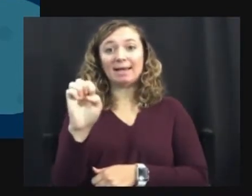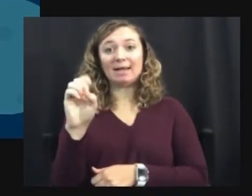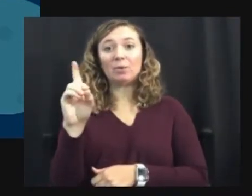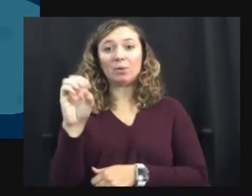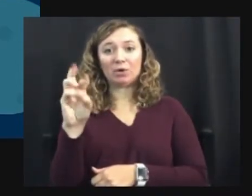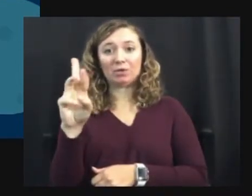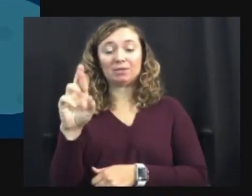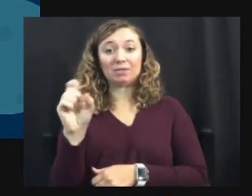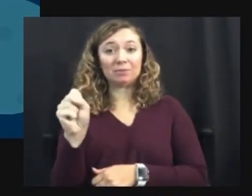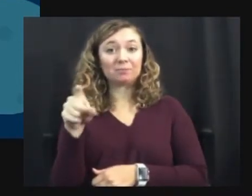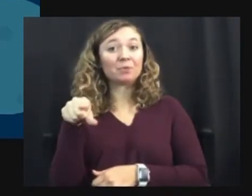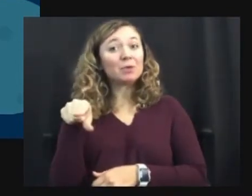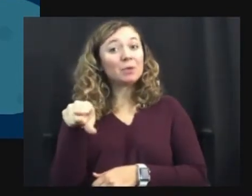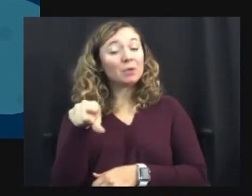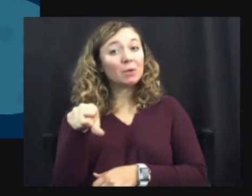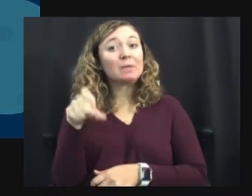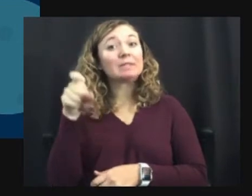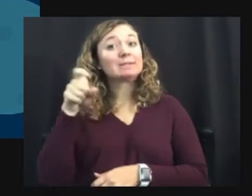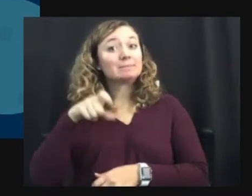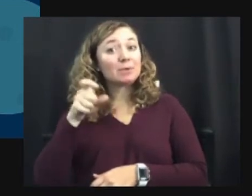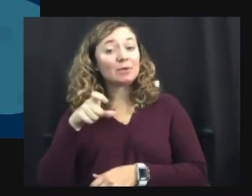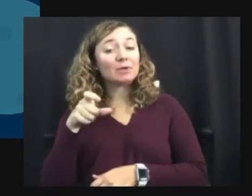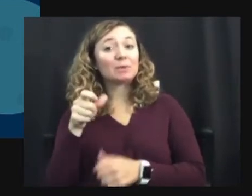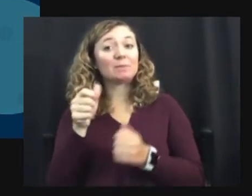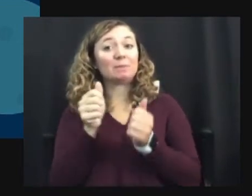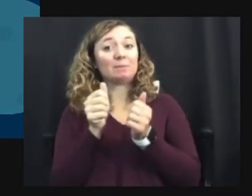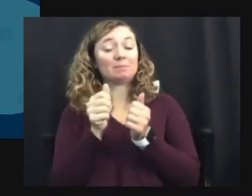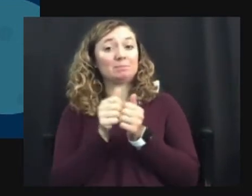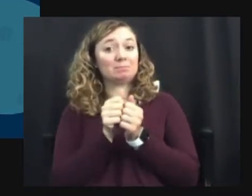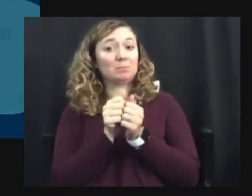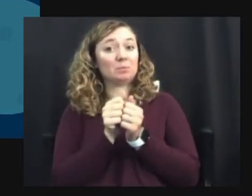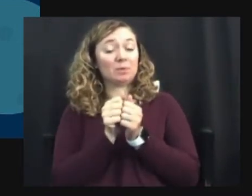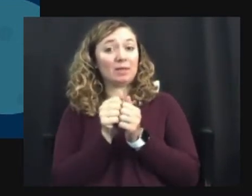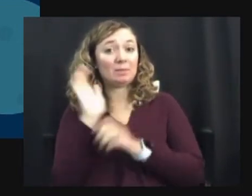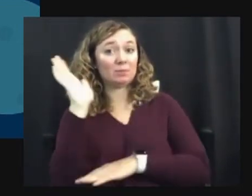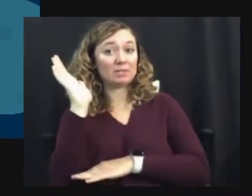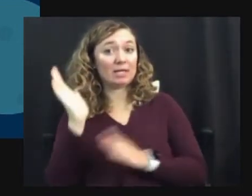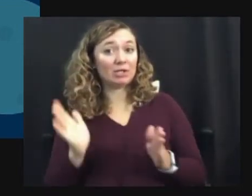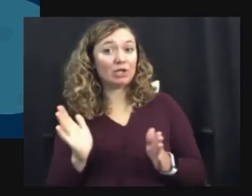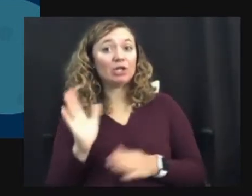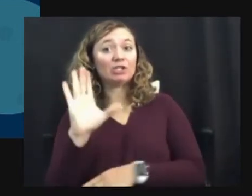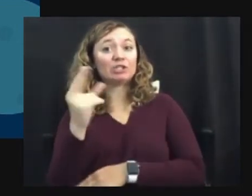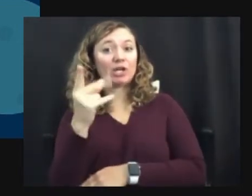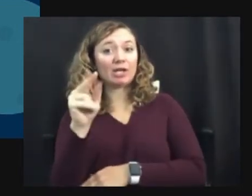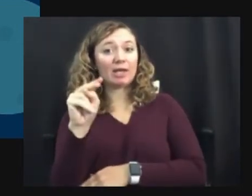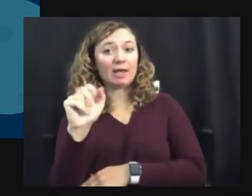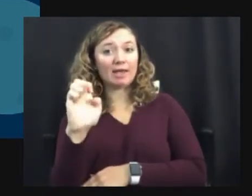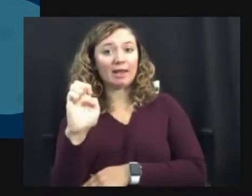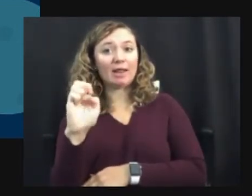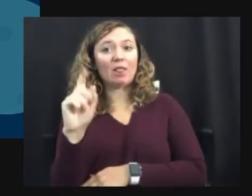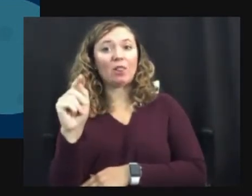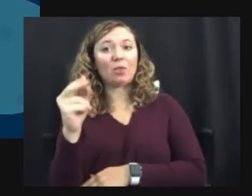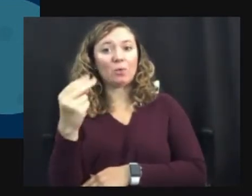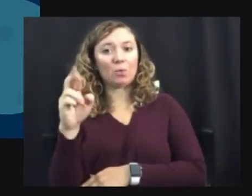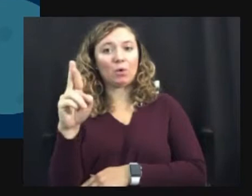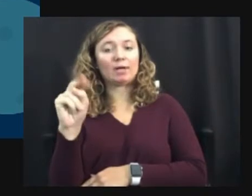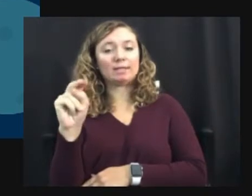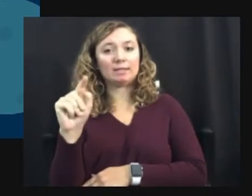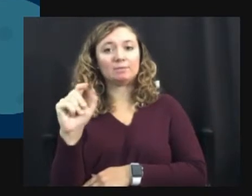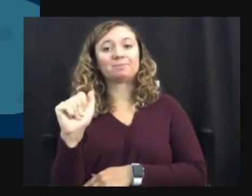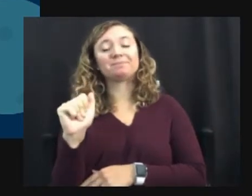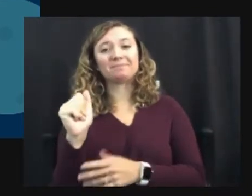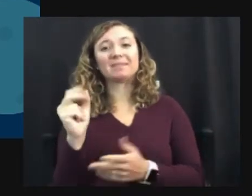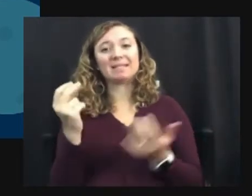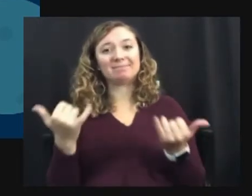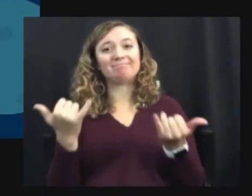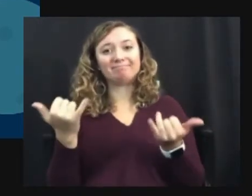originally supposed to be with Cheyenne Thornton, but in this pandemic era, things came up and she